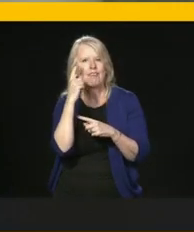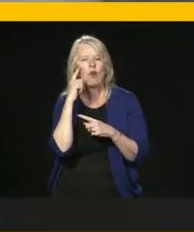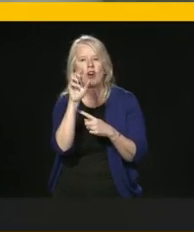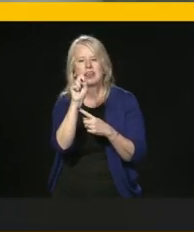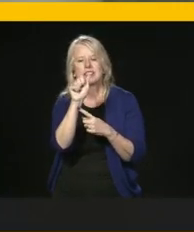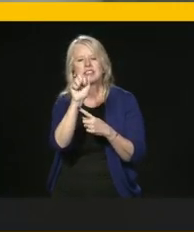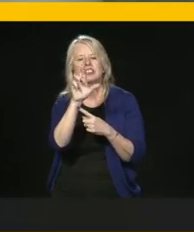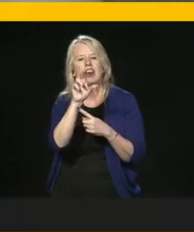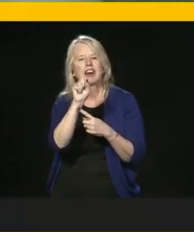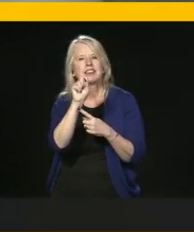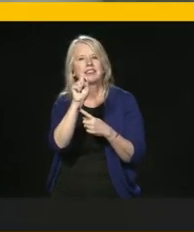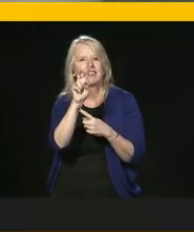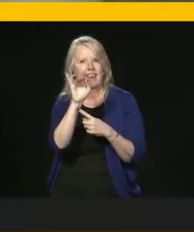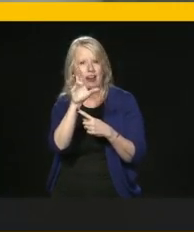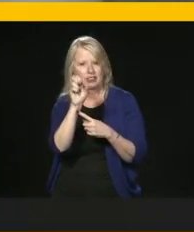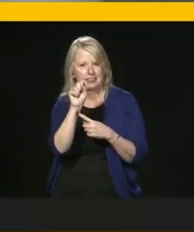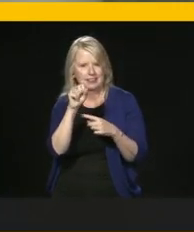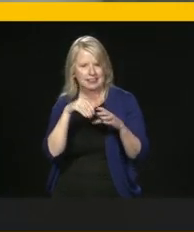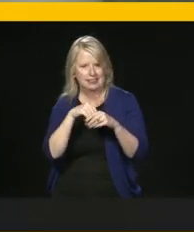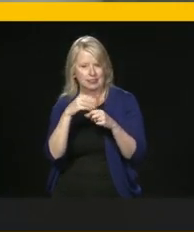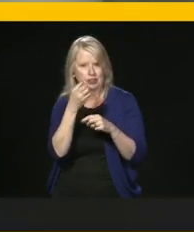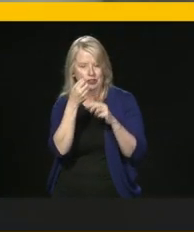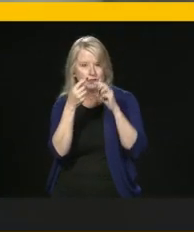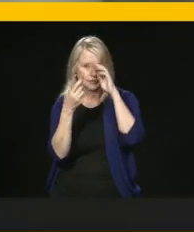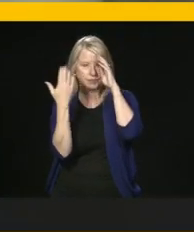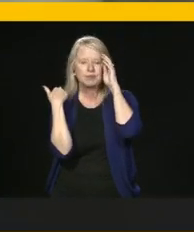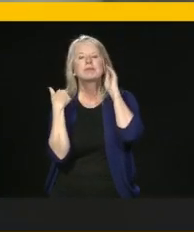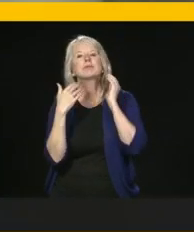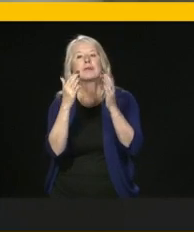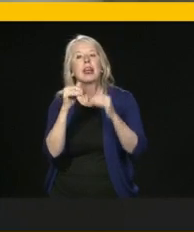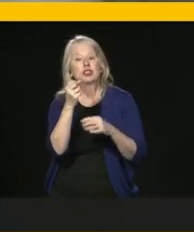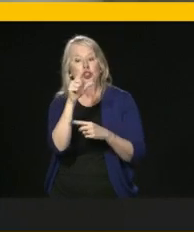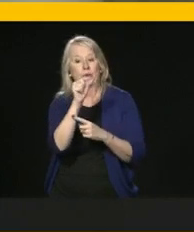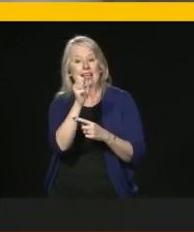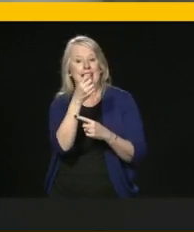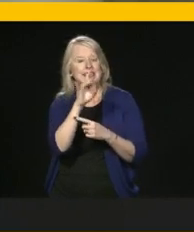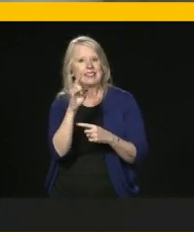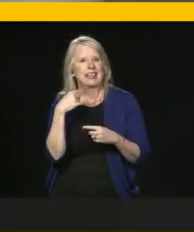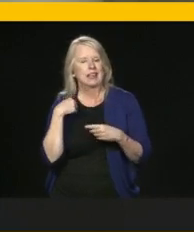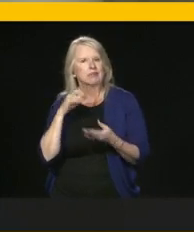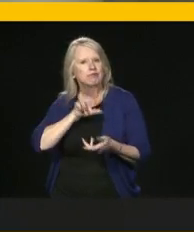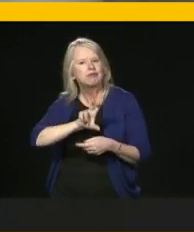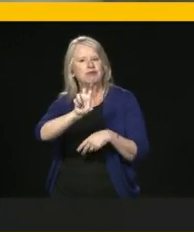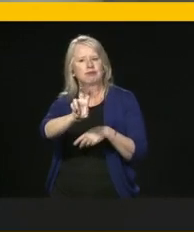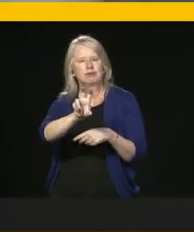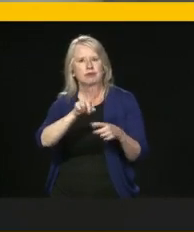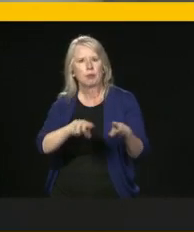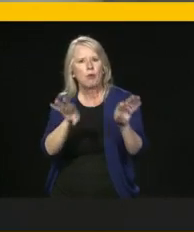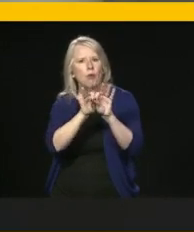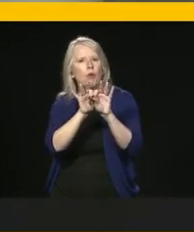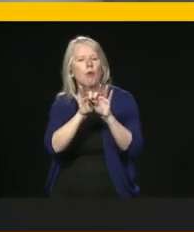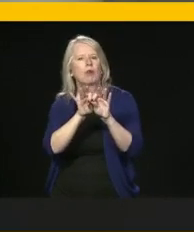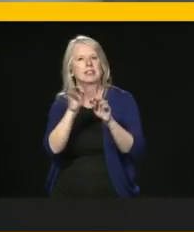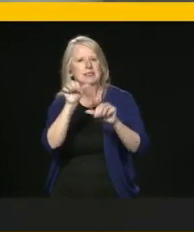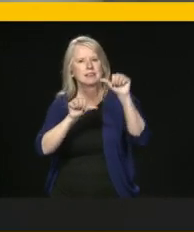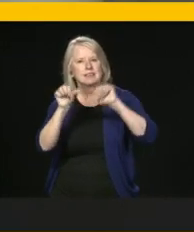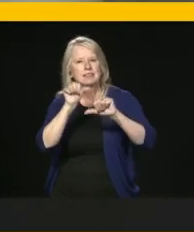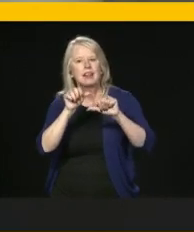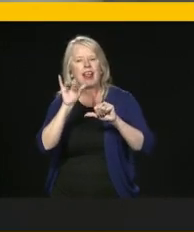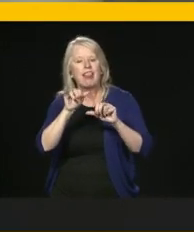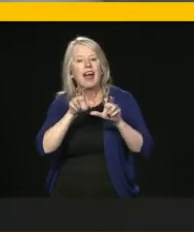our government invested the largest amount in Canada's history towards fundamental science. It is those researchers that we count on